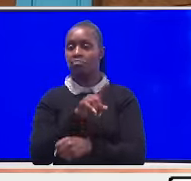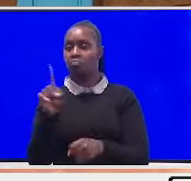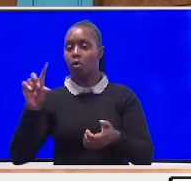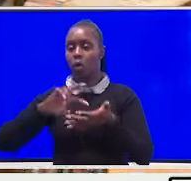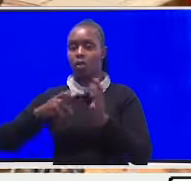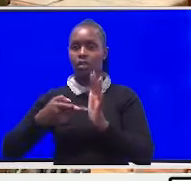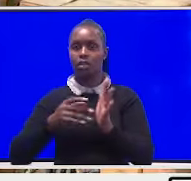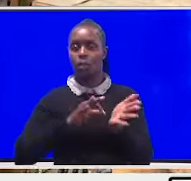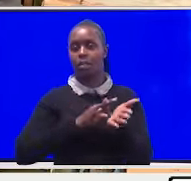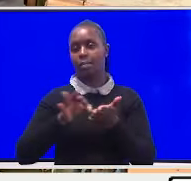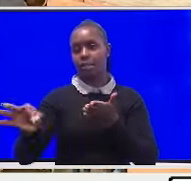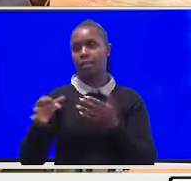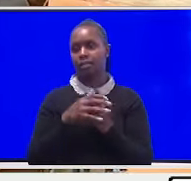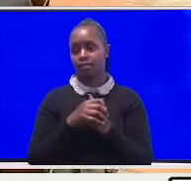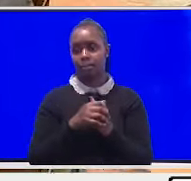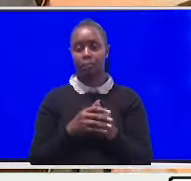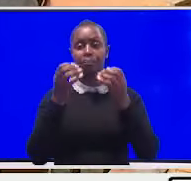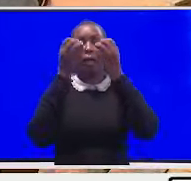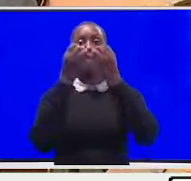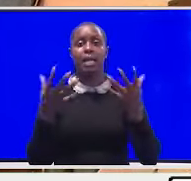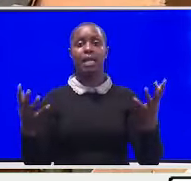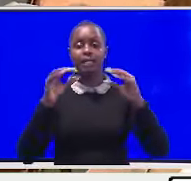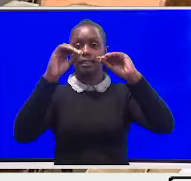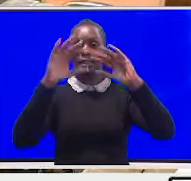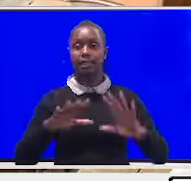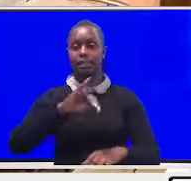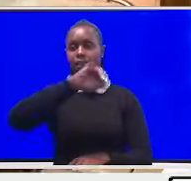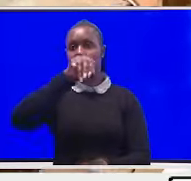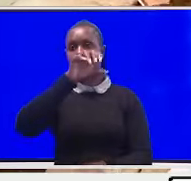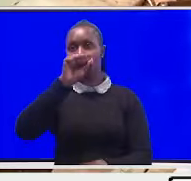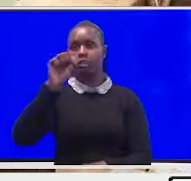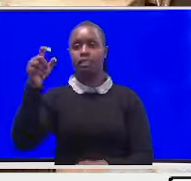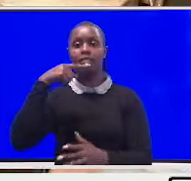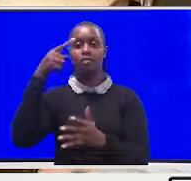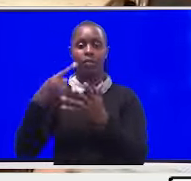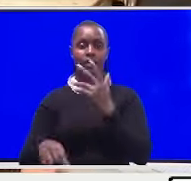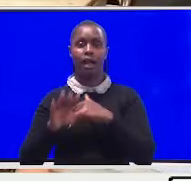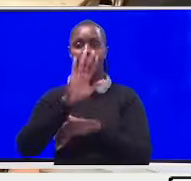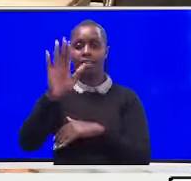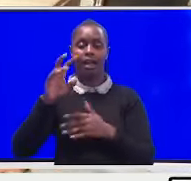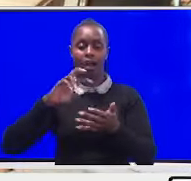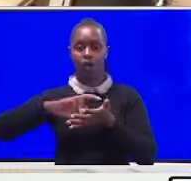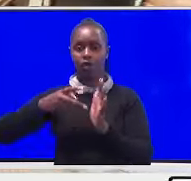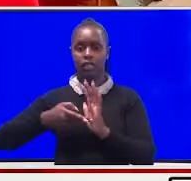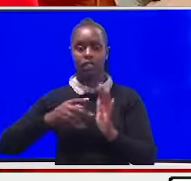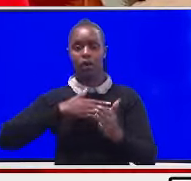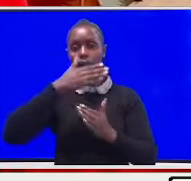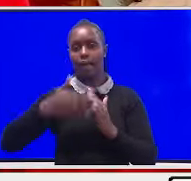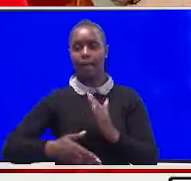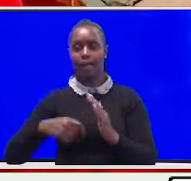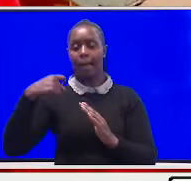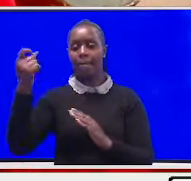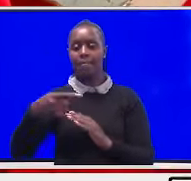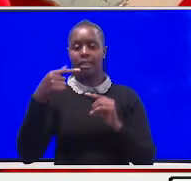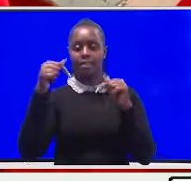contracts were terminated. Walimu hawa wa JSS wamesema kuwa mkataba wao utakamilika tarehe ya mwisho mwezi huu